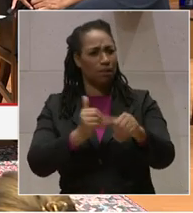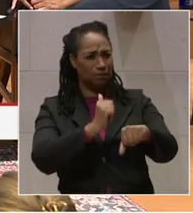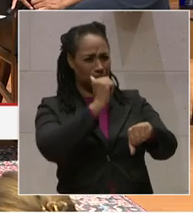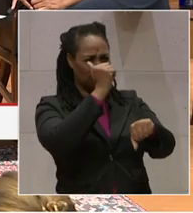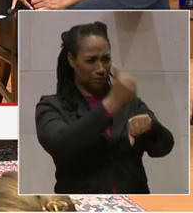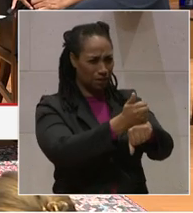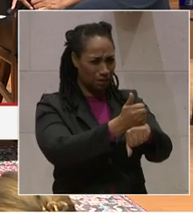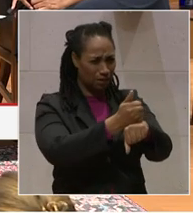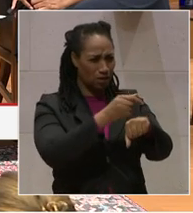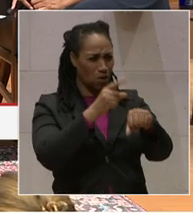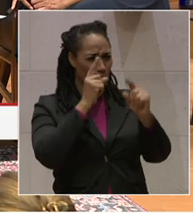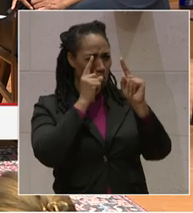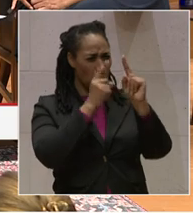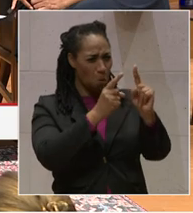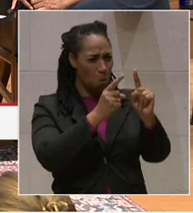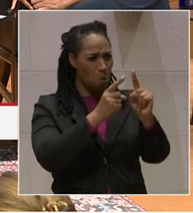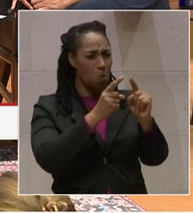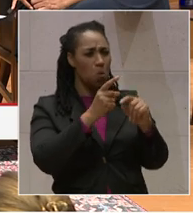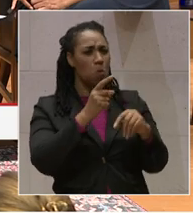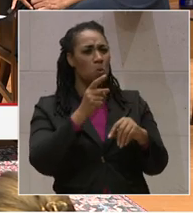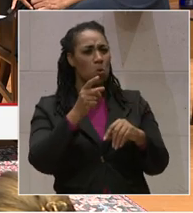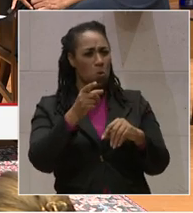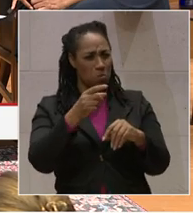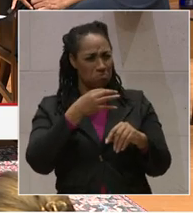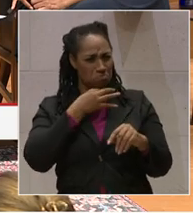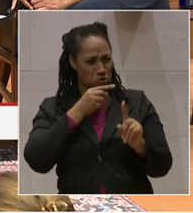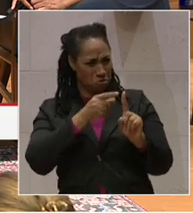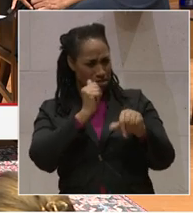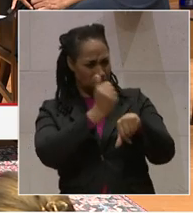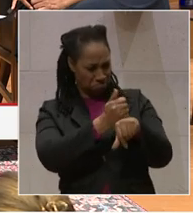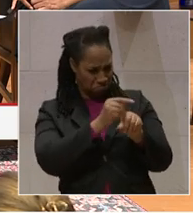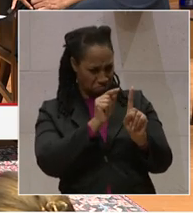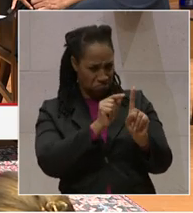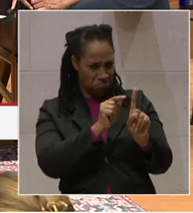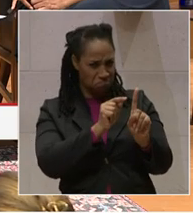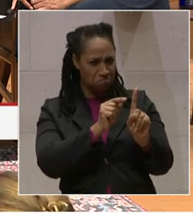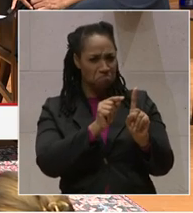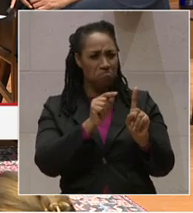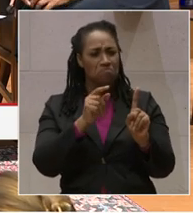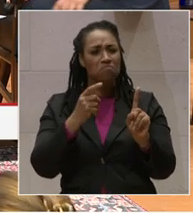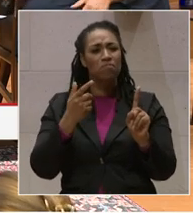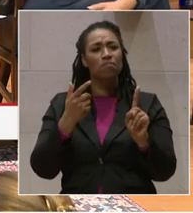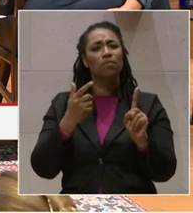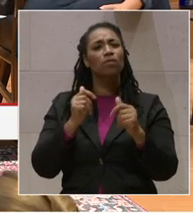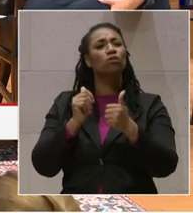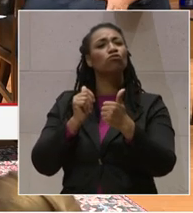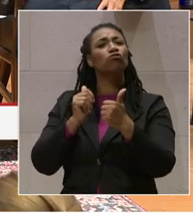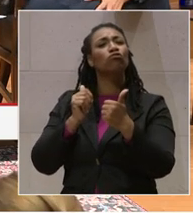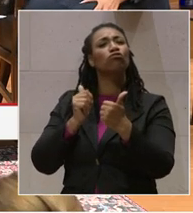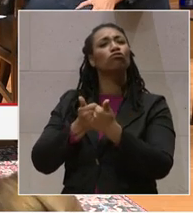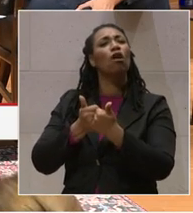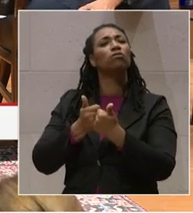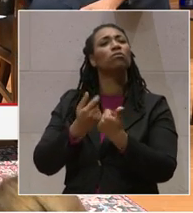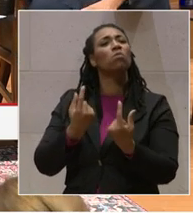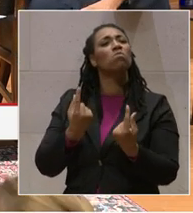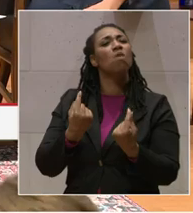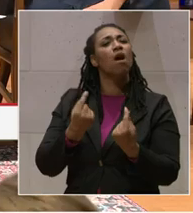What have been the challenges that you've seen that you've had to overcome in order to achieve that goal